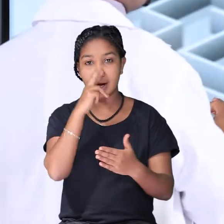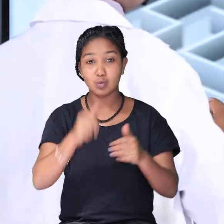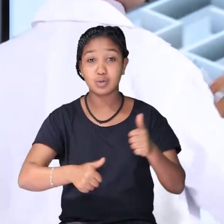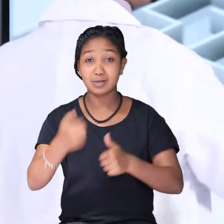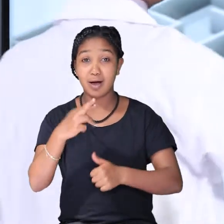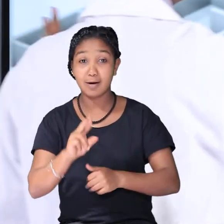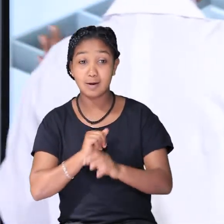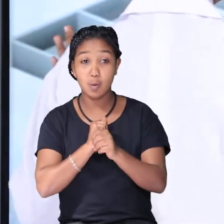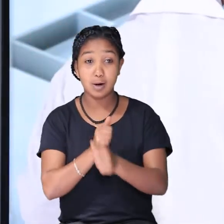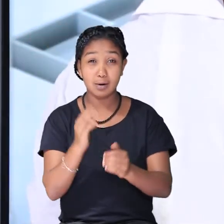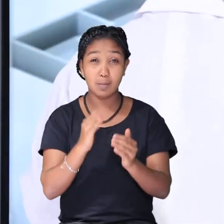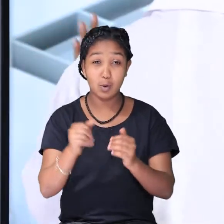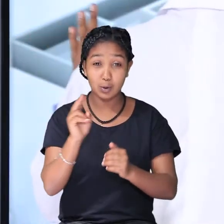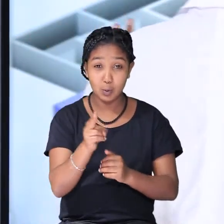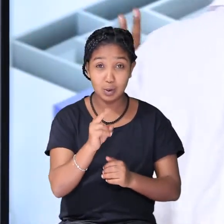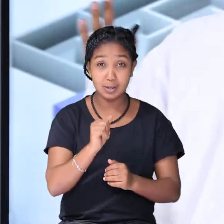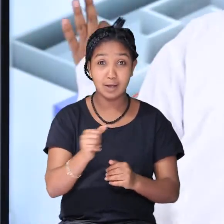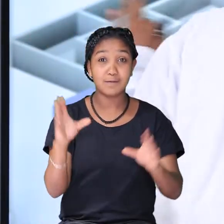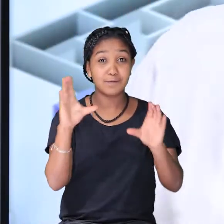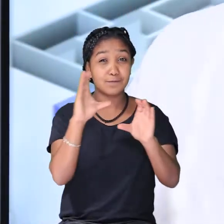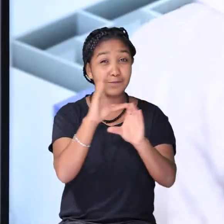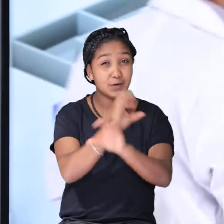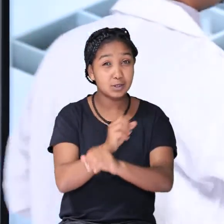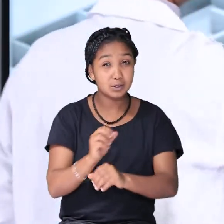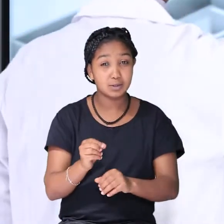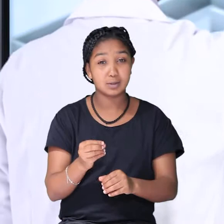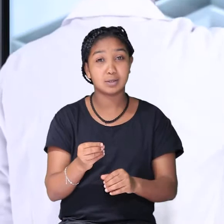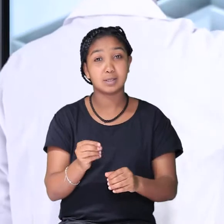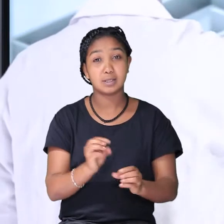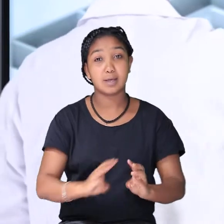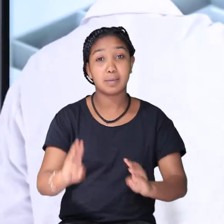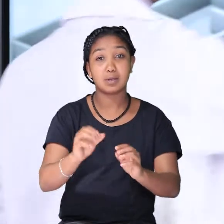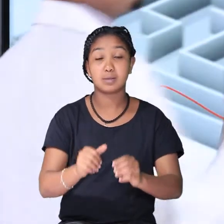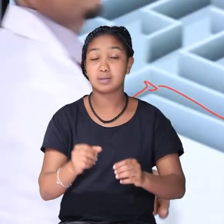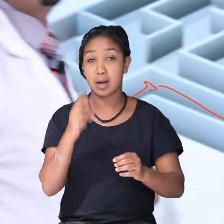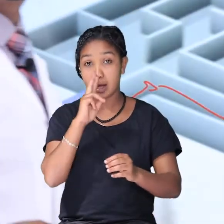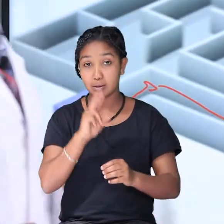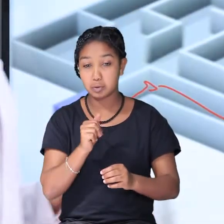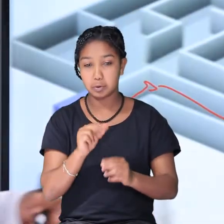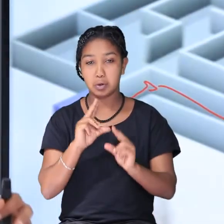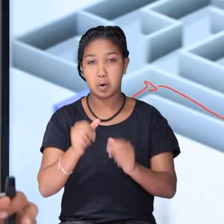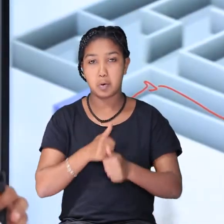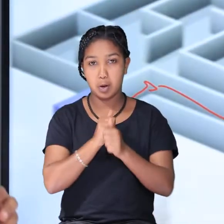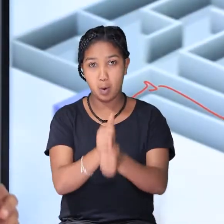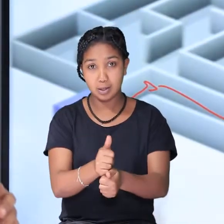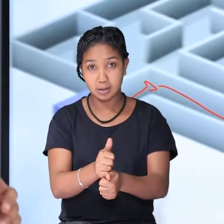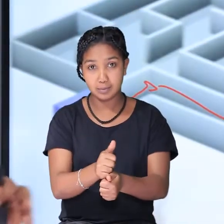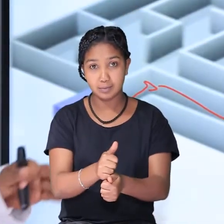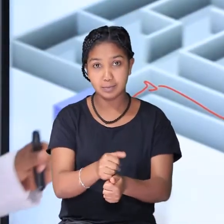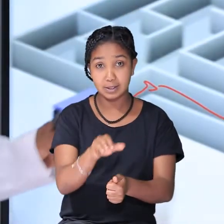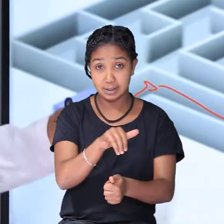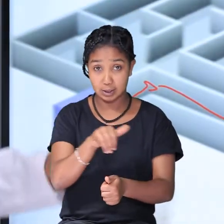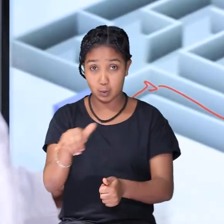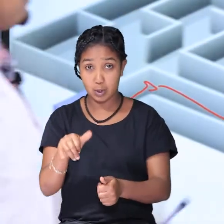which are rewarded more quickly, they finish the maze quickly, and the rats which are not rewarded in such a